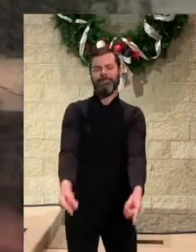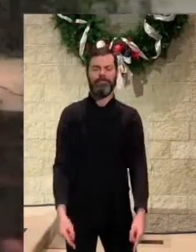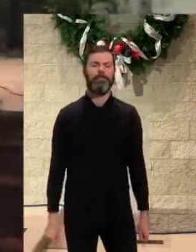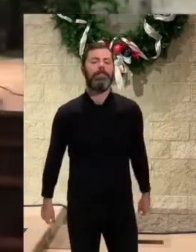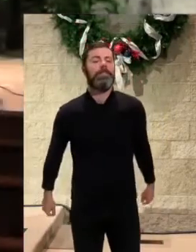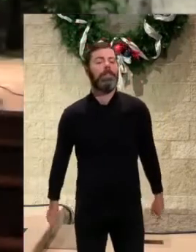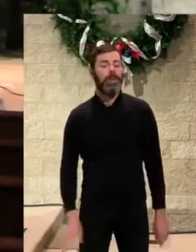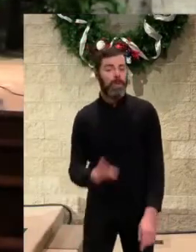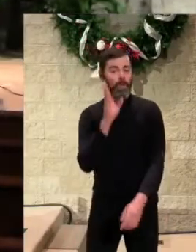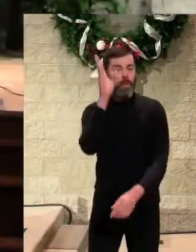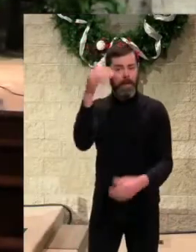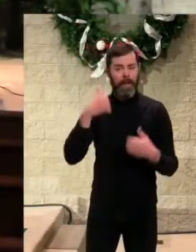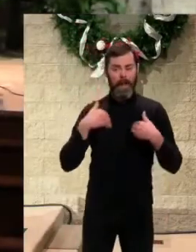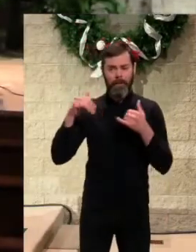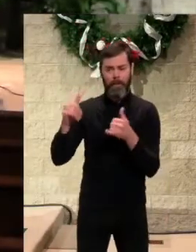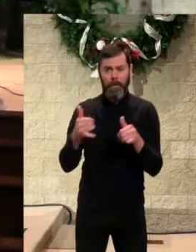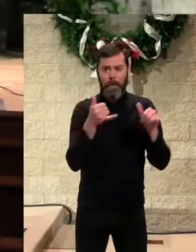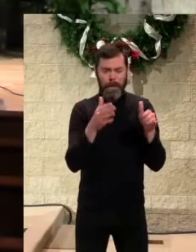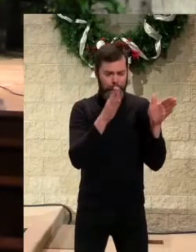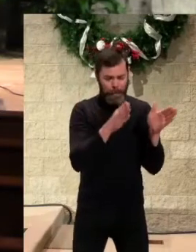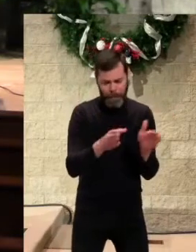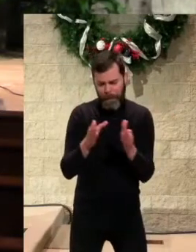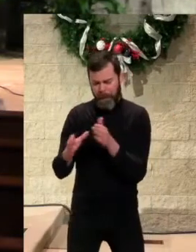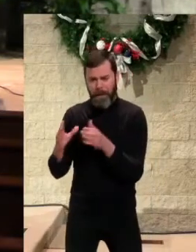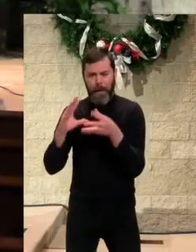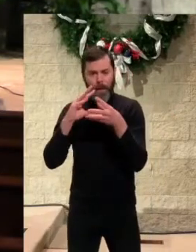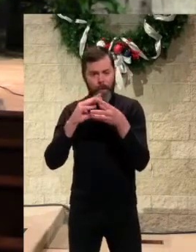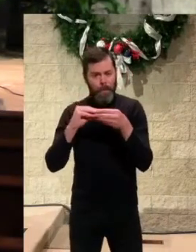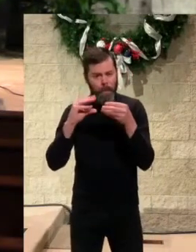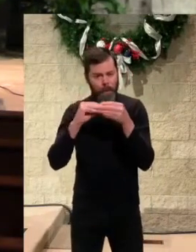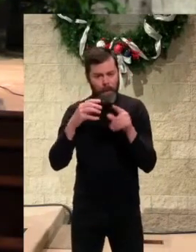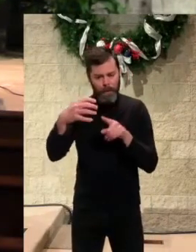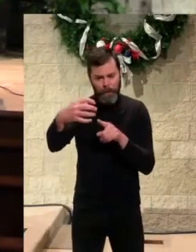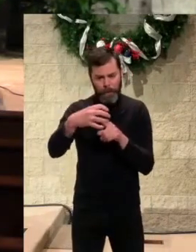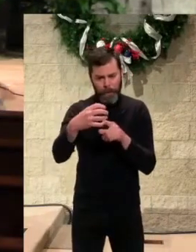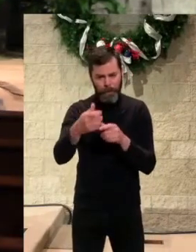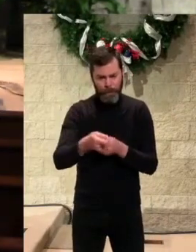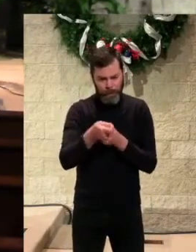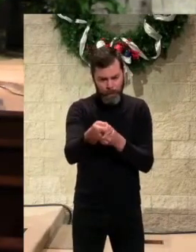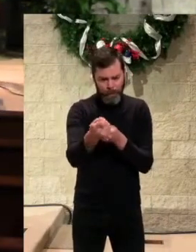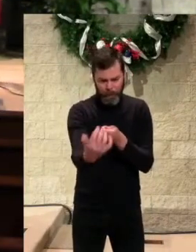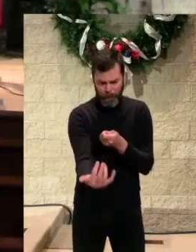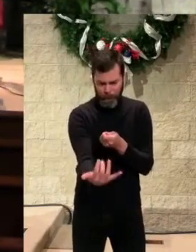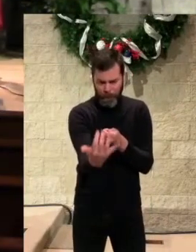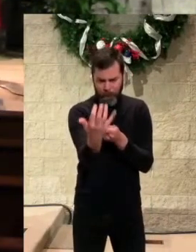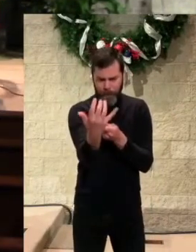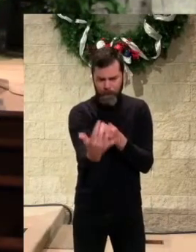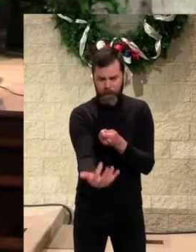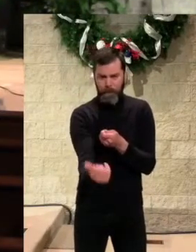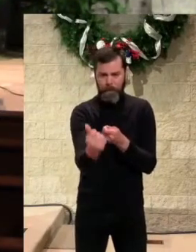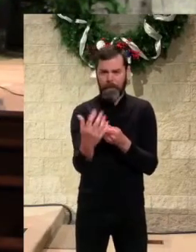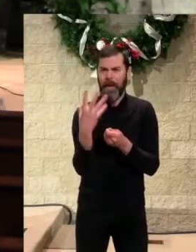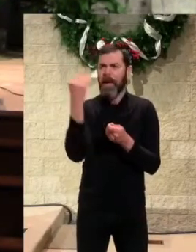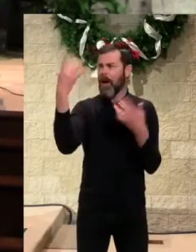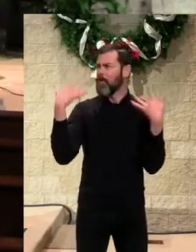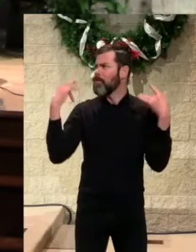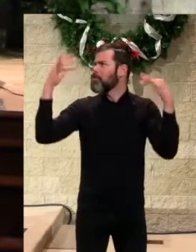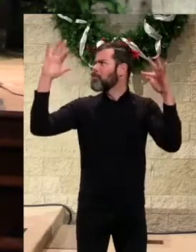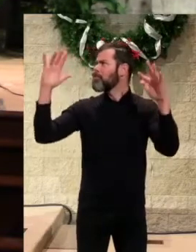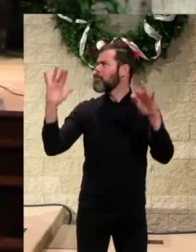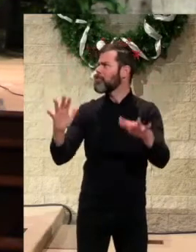all. There'll be parties for hosting, marshmallows for roasting, caroling out in the